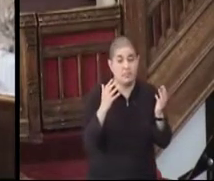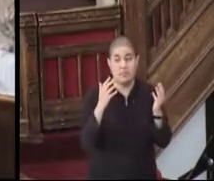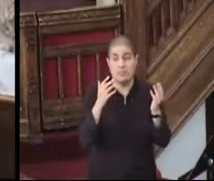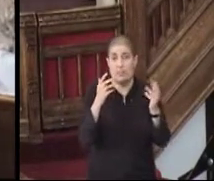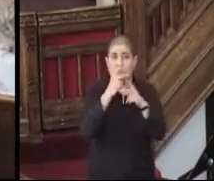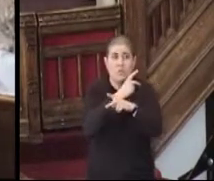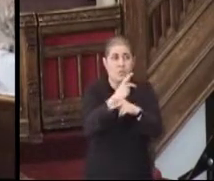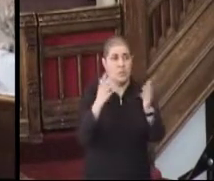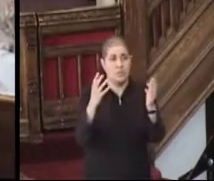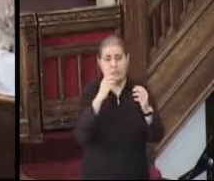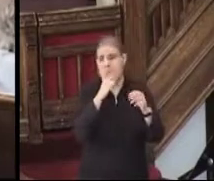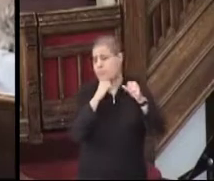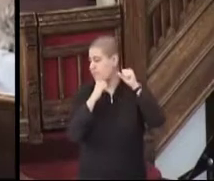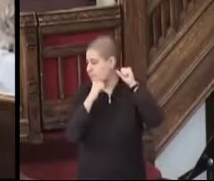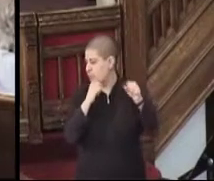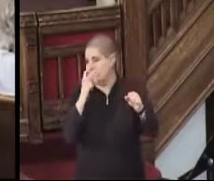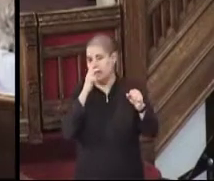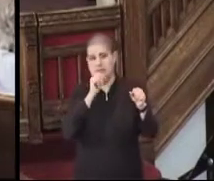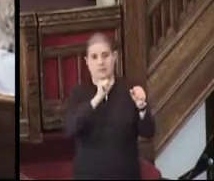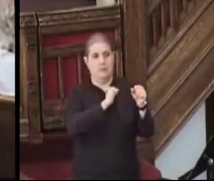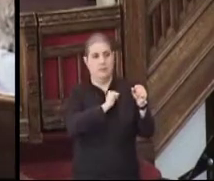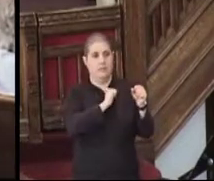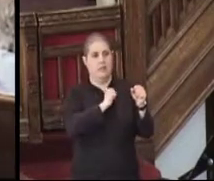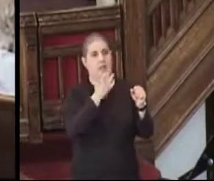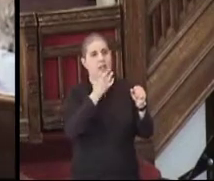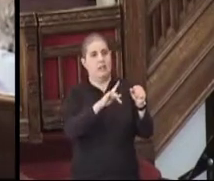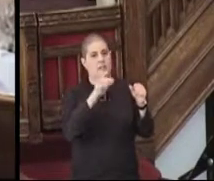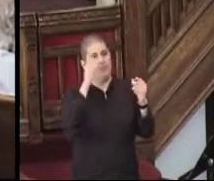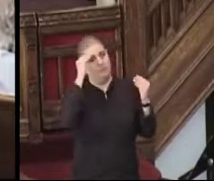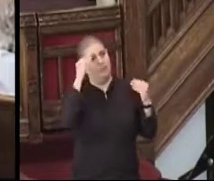most concerning, they refuse to see themselves as blessed.